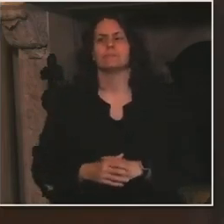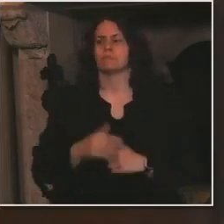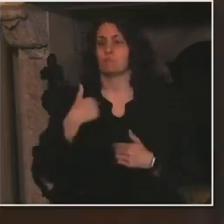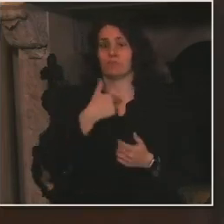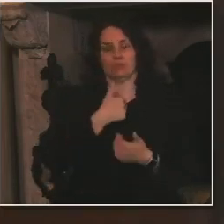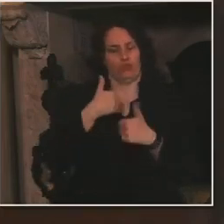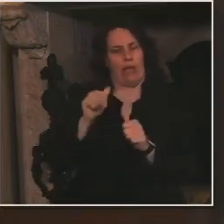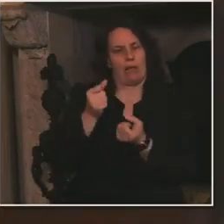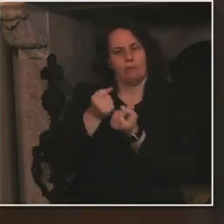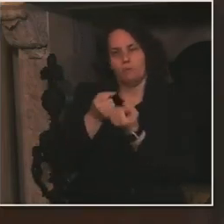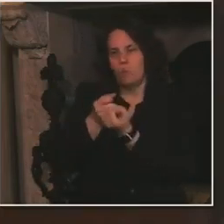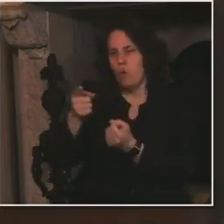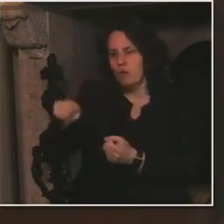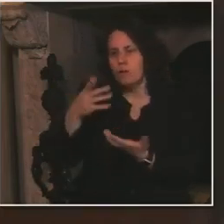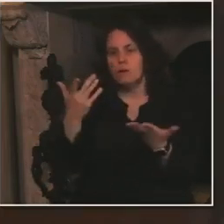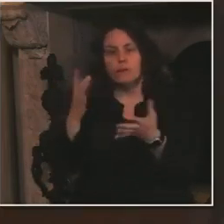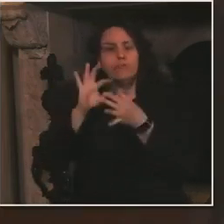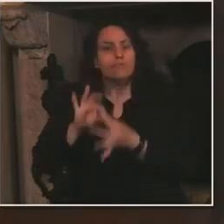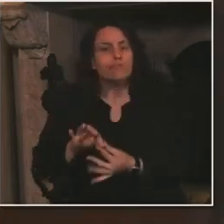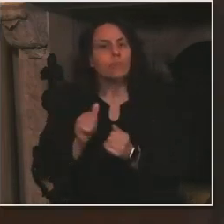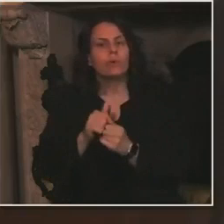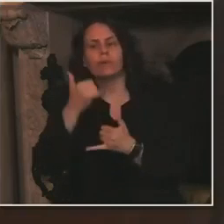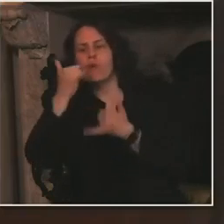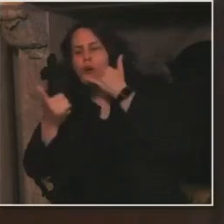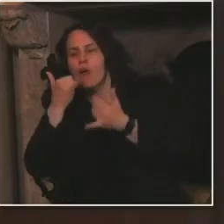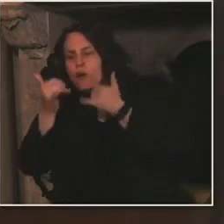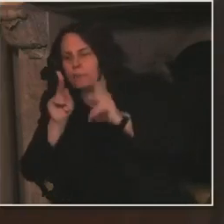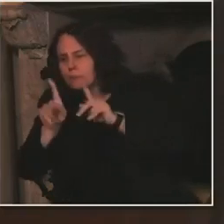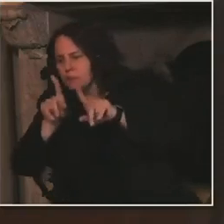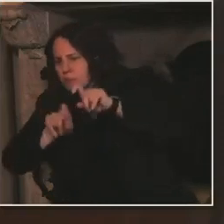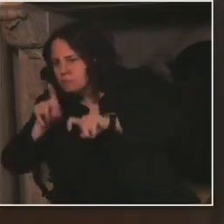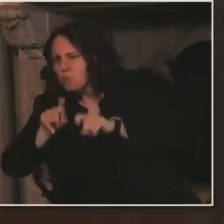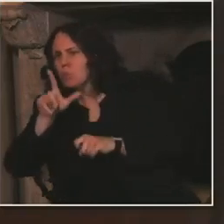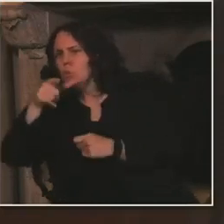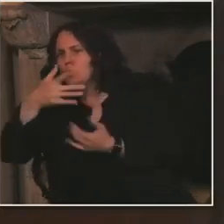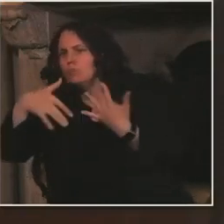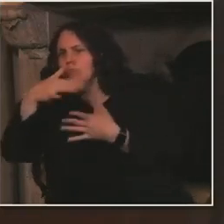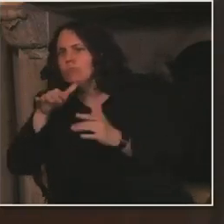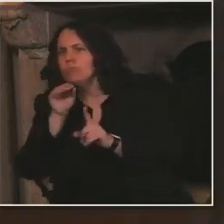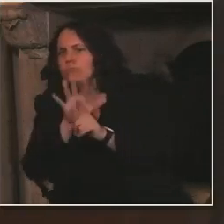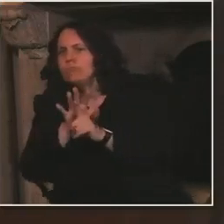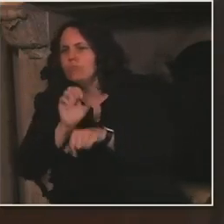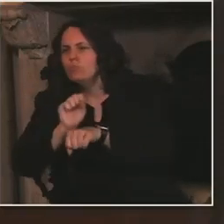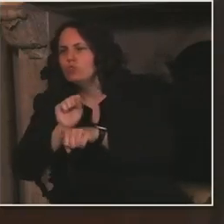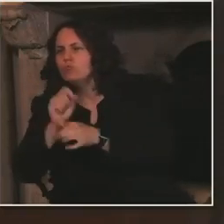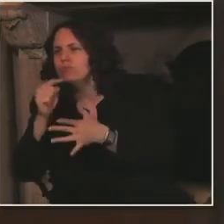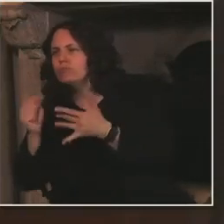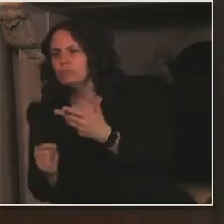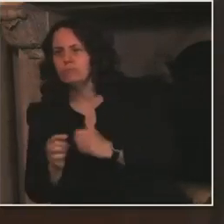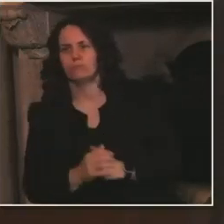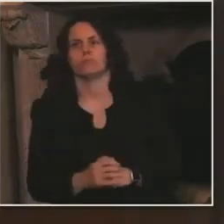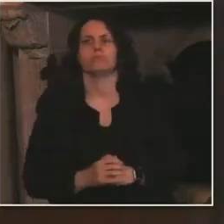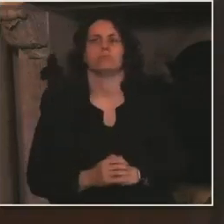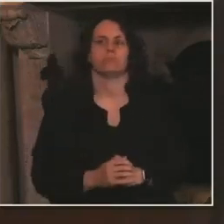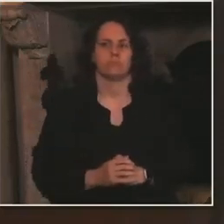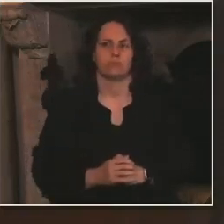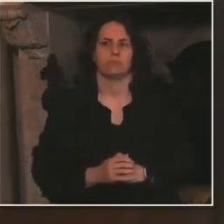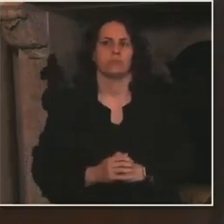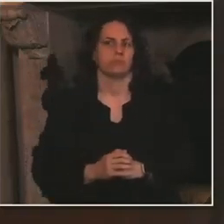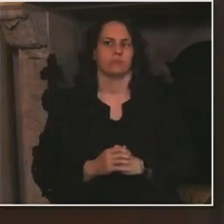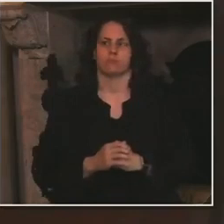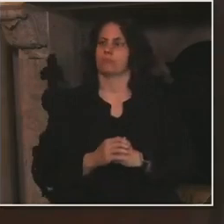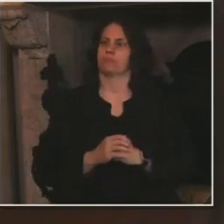area. But what we're seeing in Brown County and others in our state underscores the importance of taking a statewide approach to